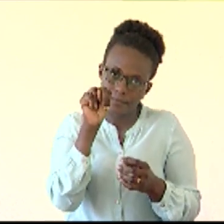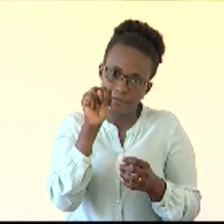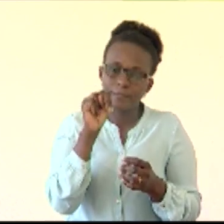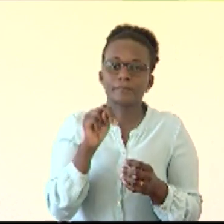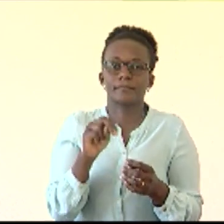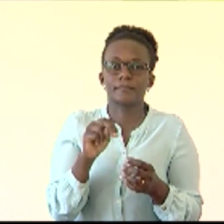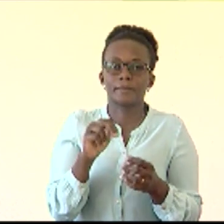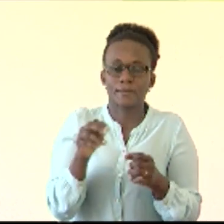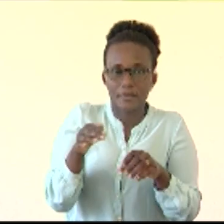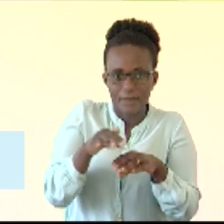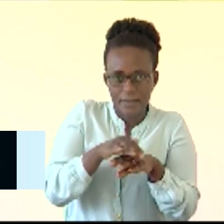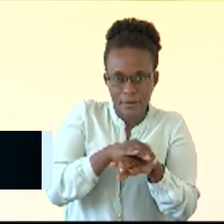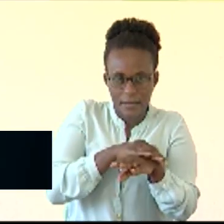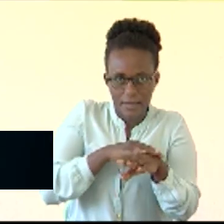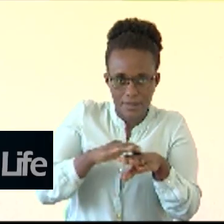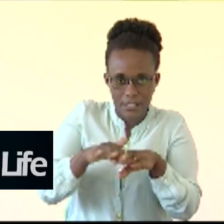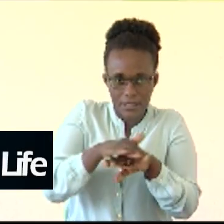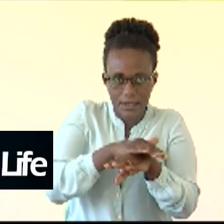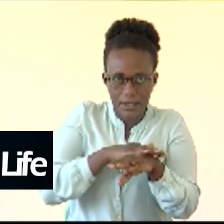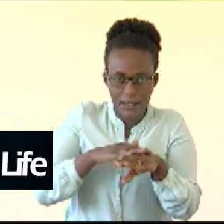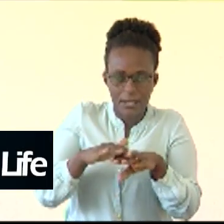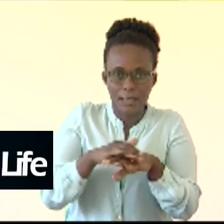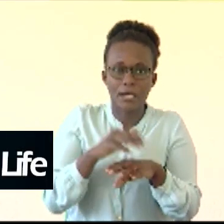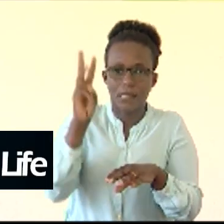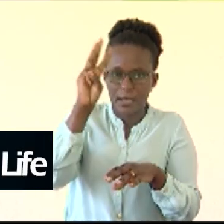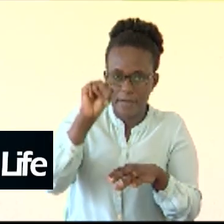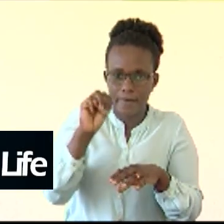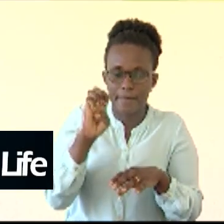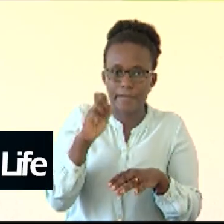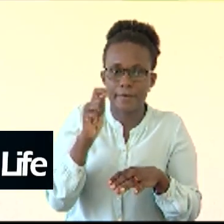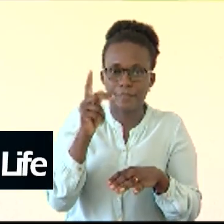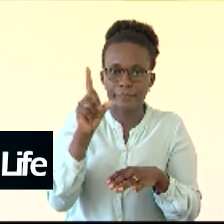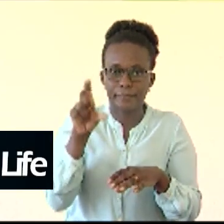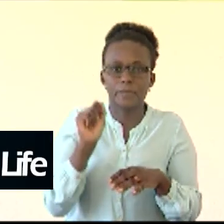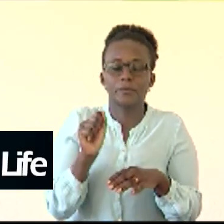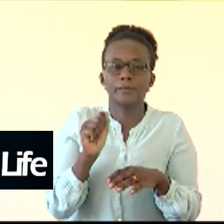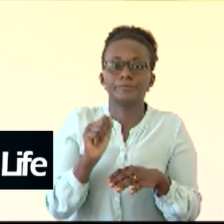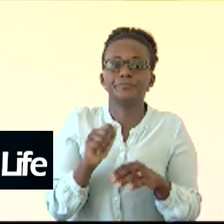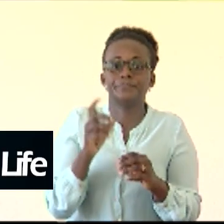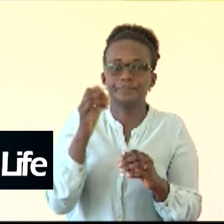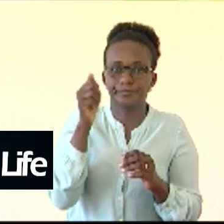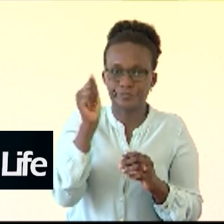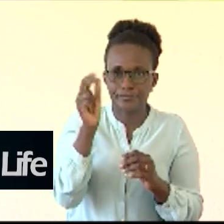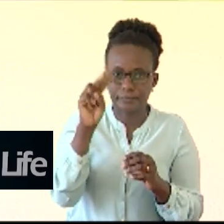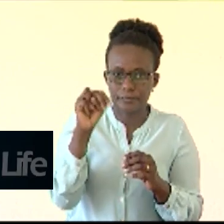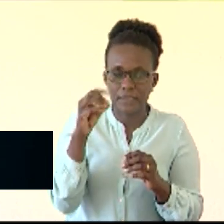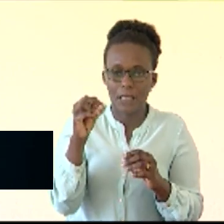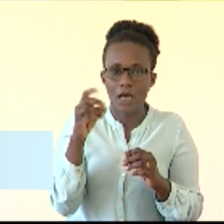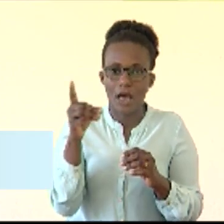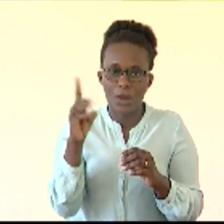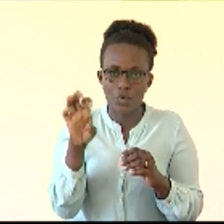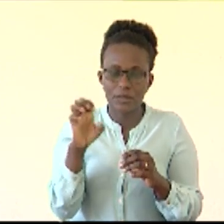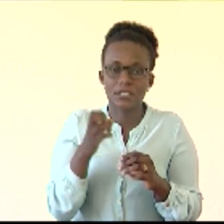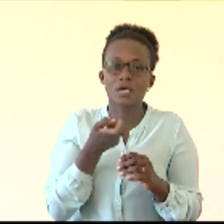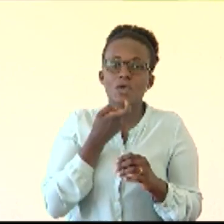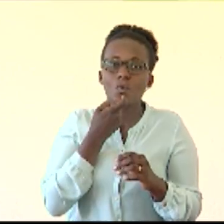tin covering this. Look at the screen over there. And this is anode. This must be tin,